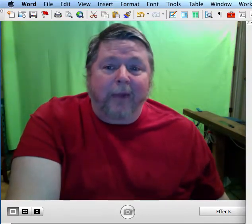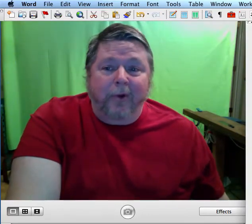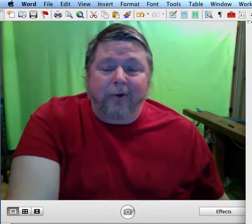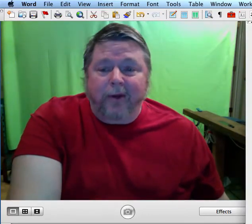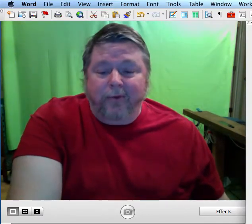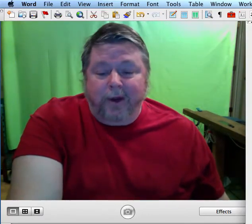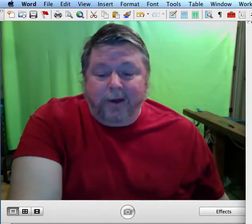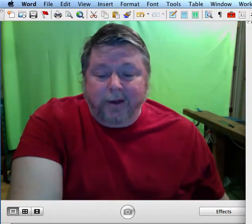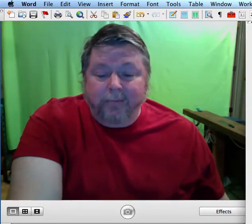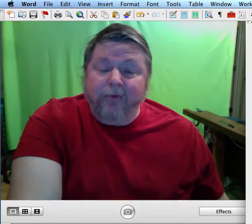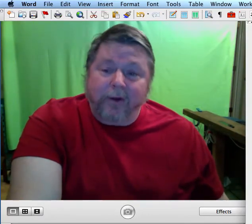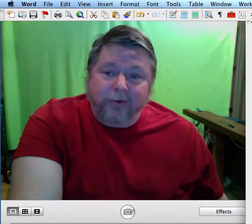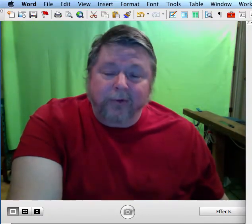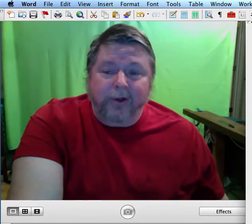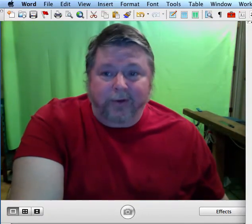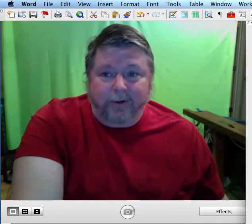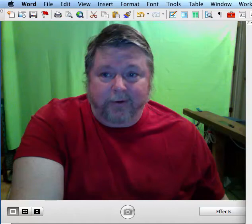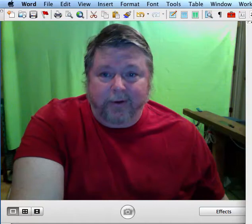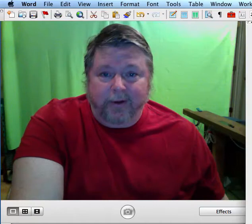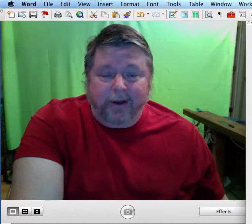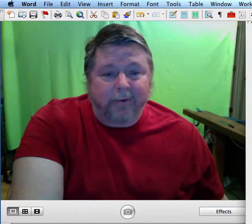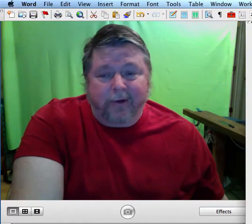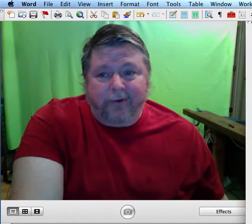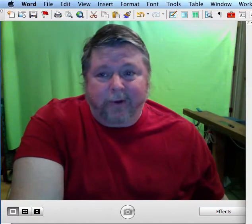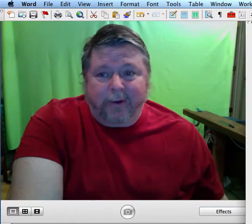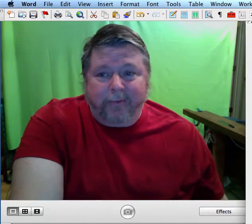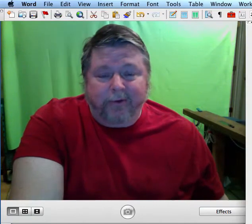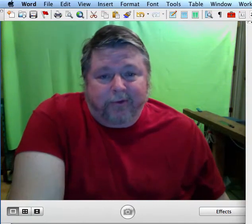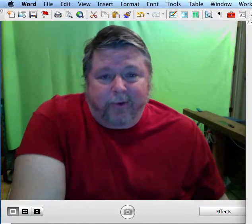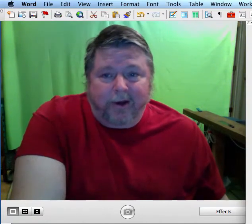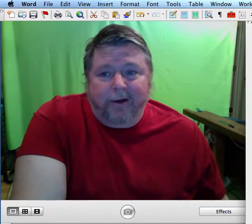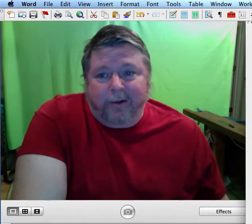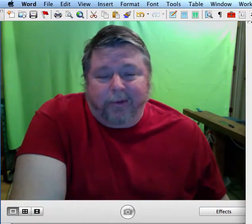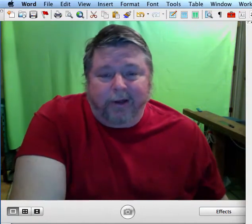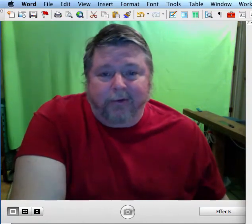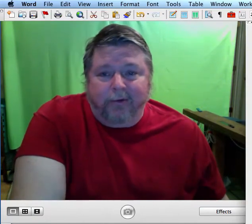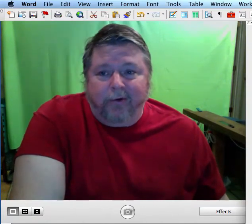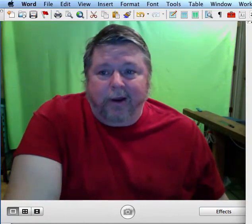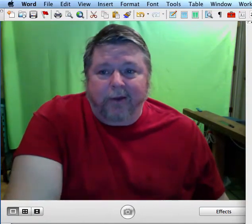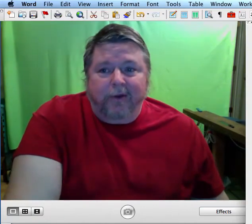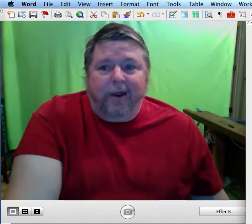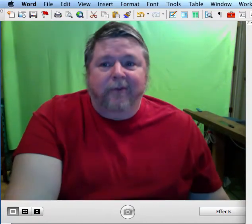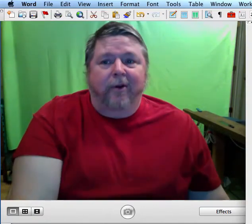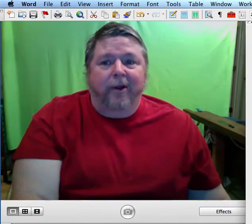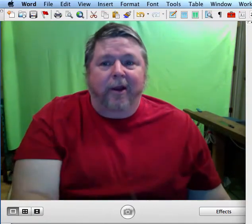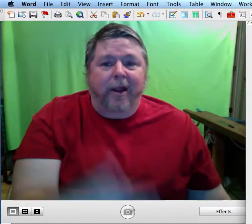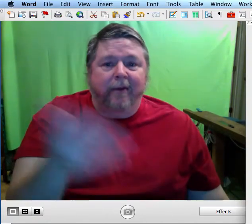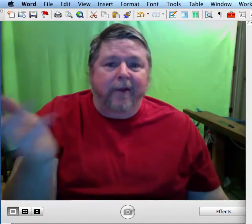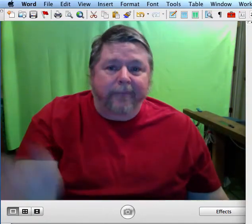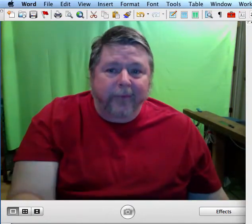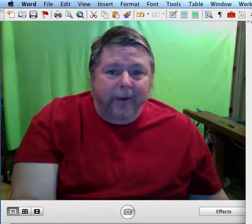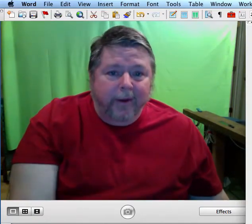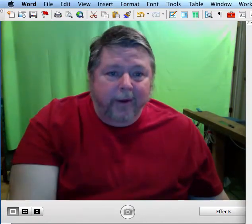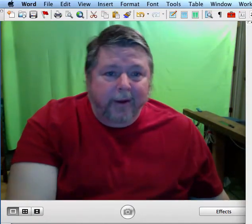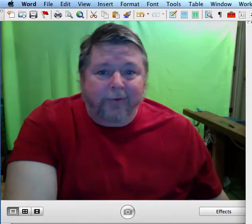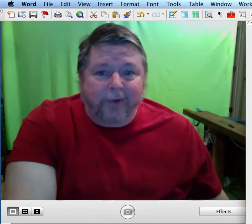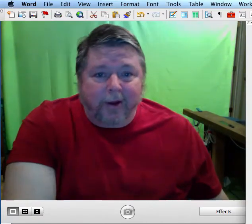I want to graduate professionals in the field. I don't want to graduate people who just wanted to complete their degree because it got started in ASL.